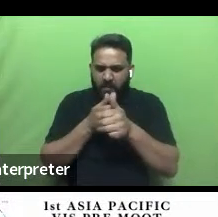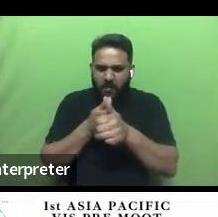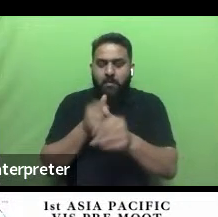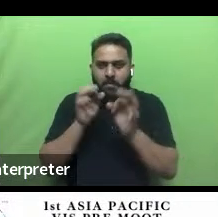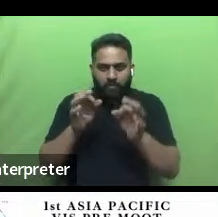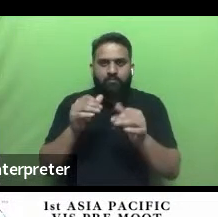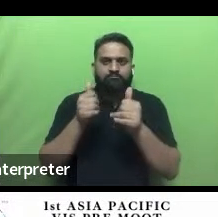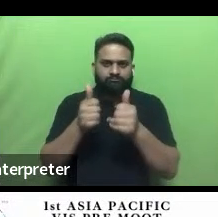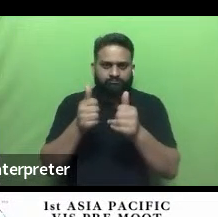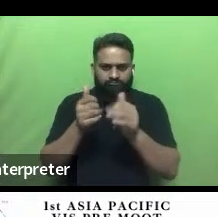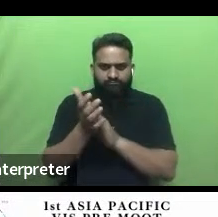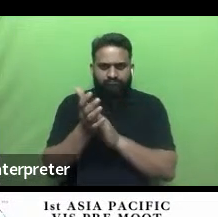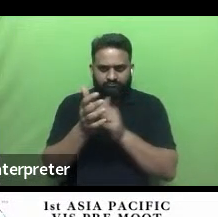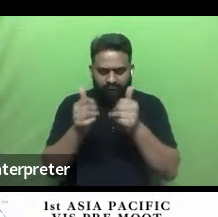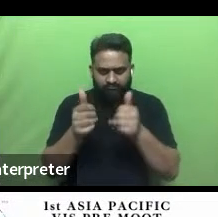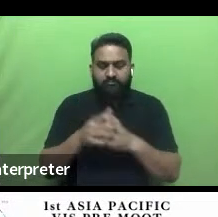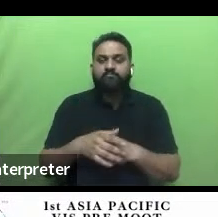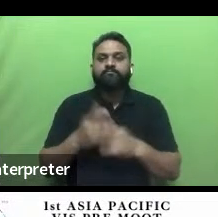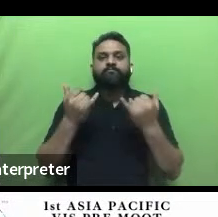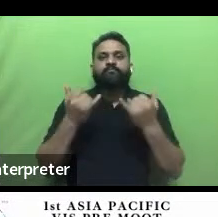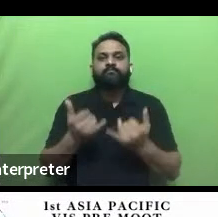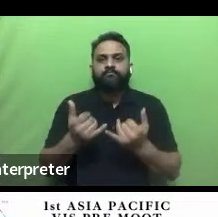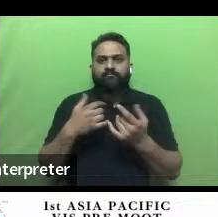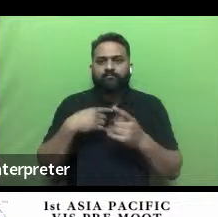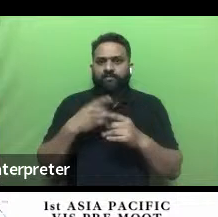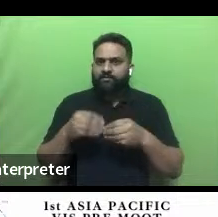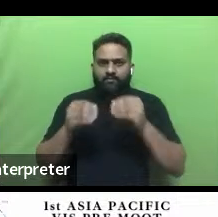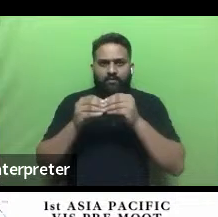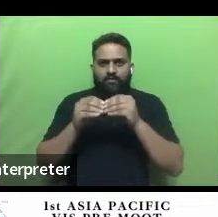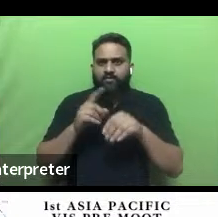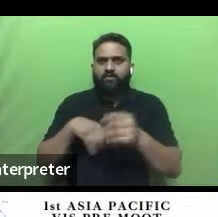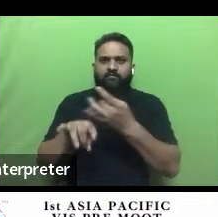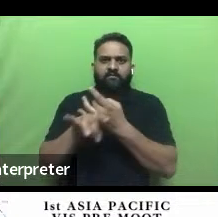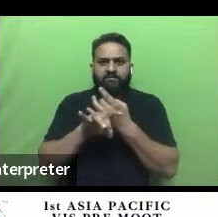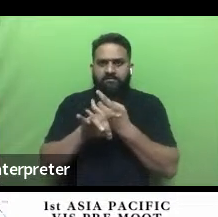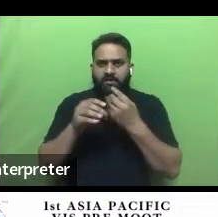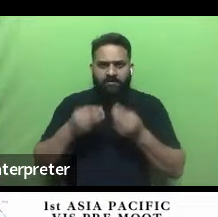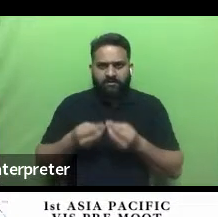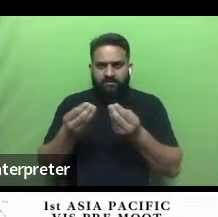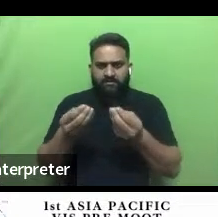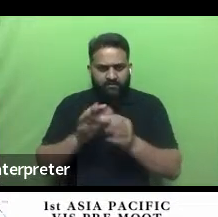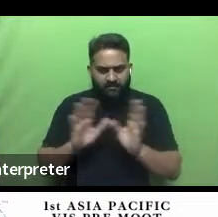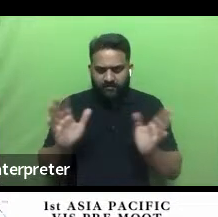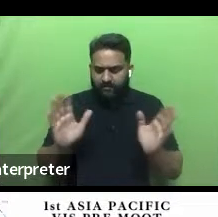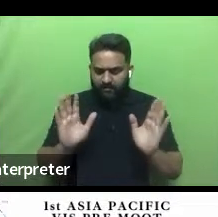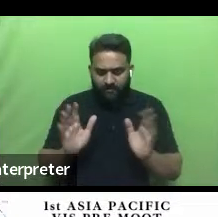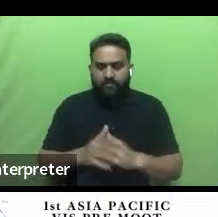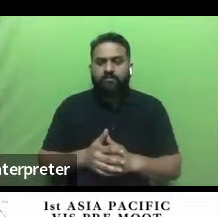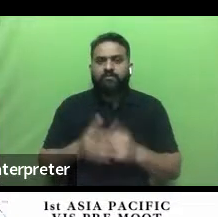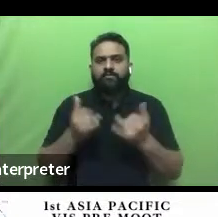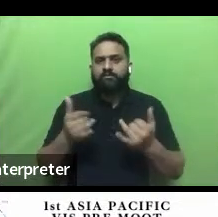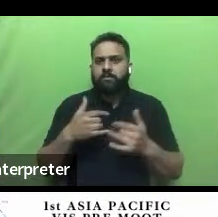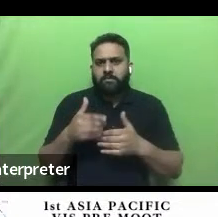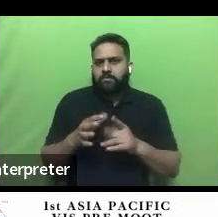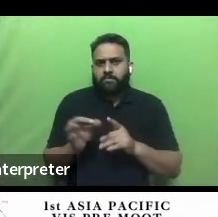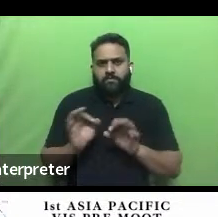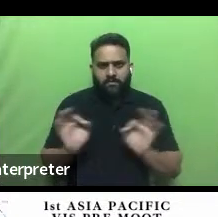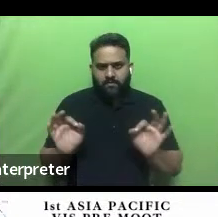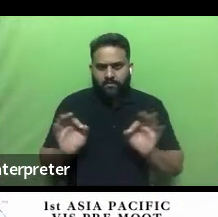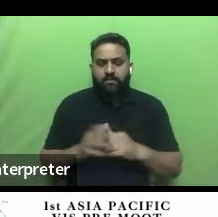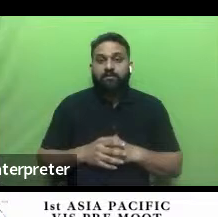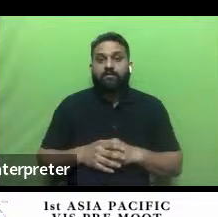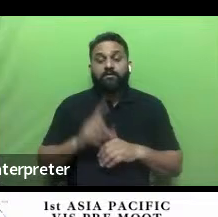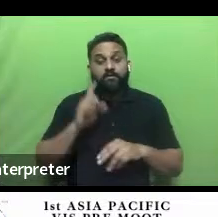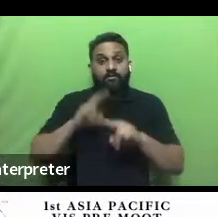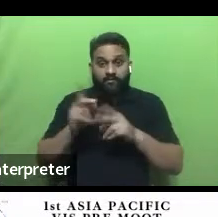And we're not supposed to give you any other feedback in this section, so we won't do so. If you